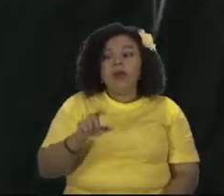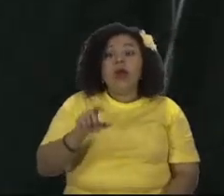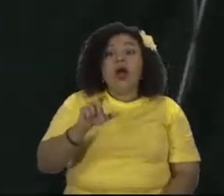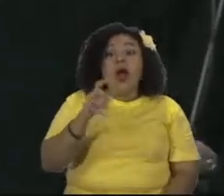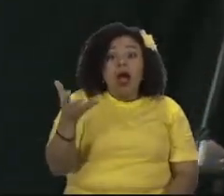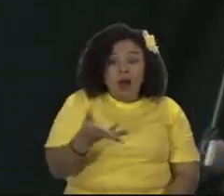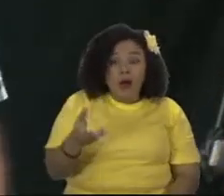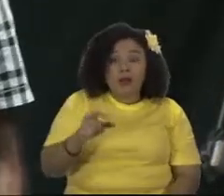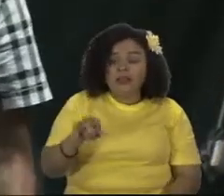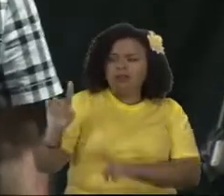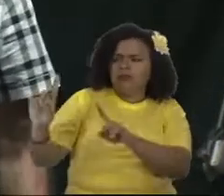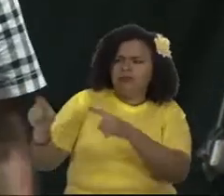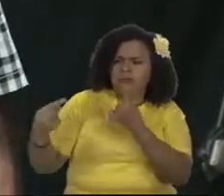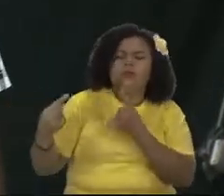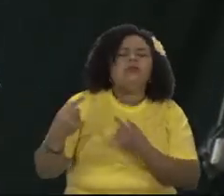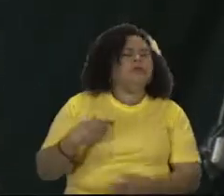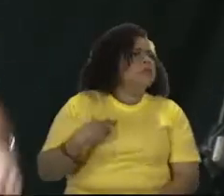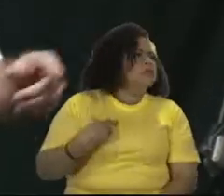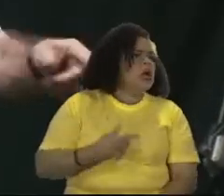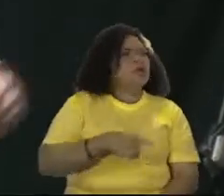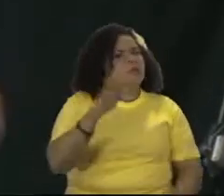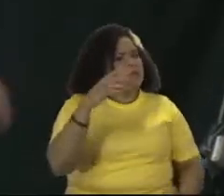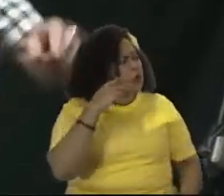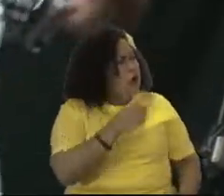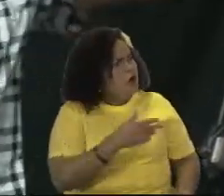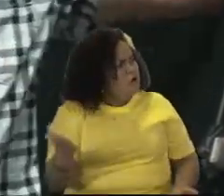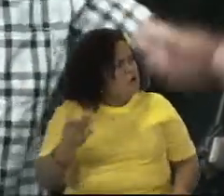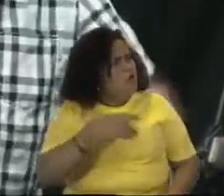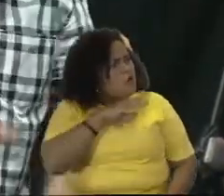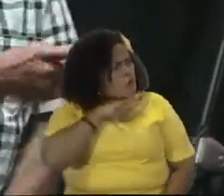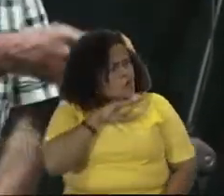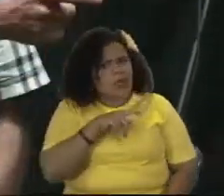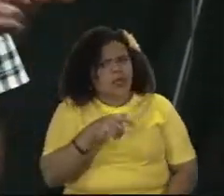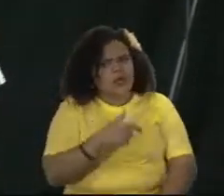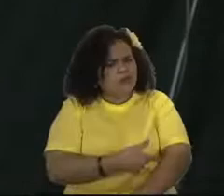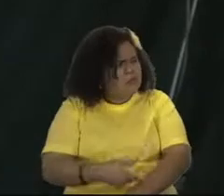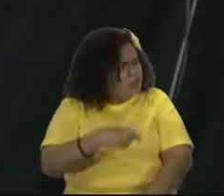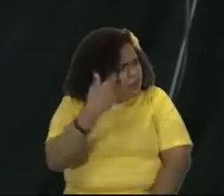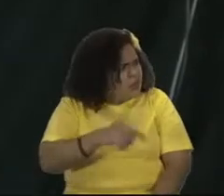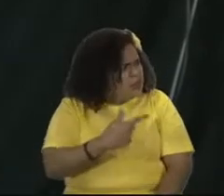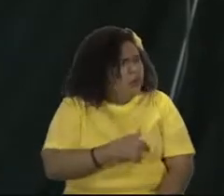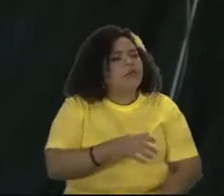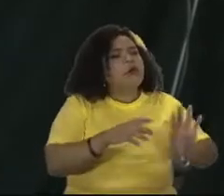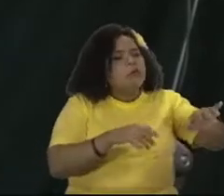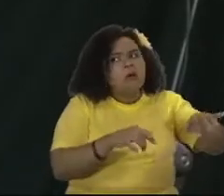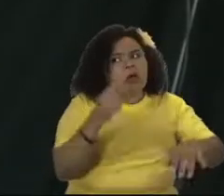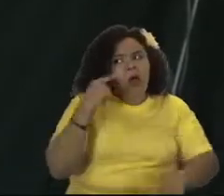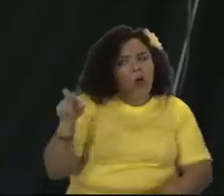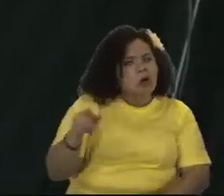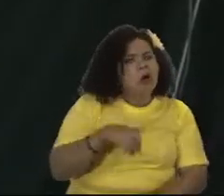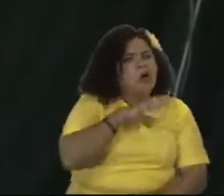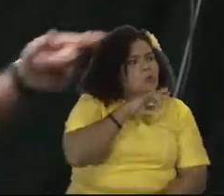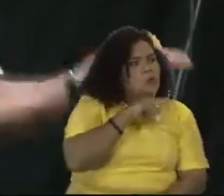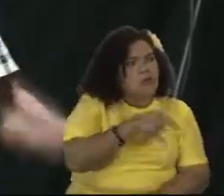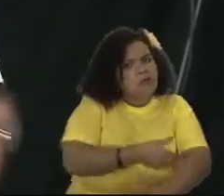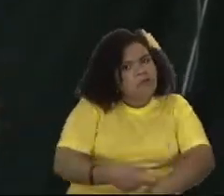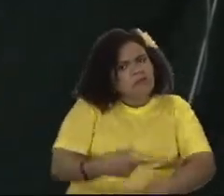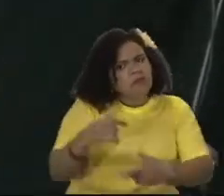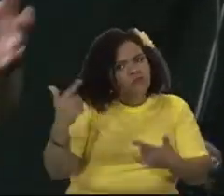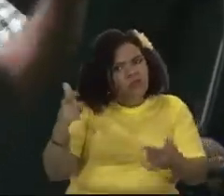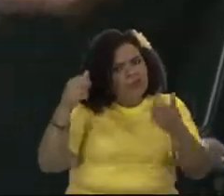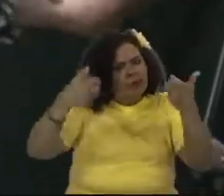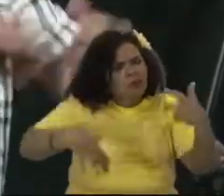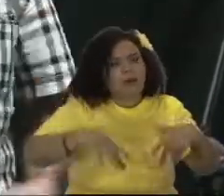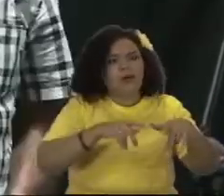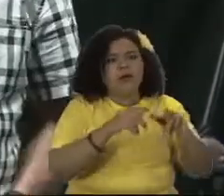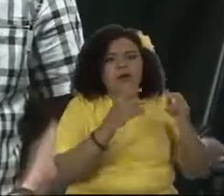you start to gossip. And then your brother tells someone else. And then all